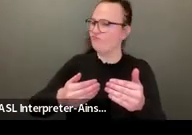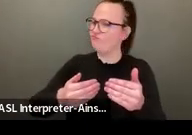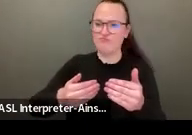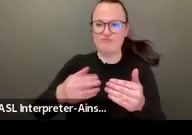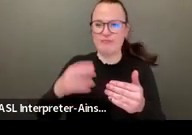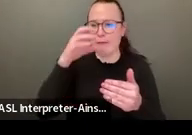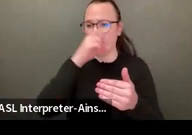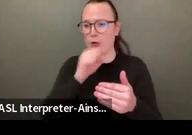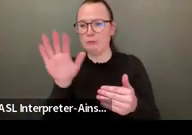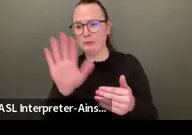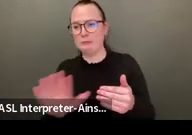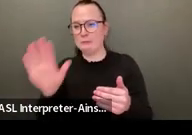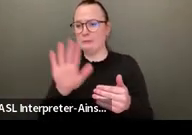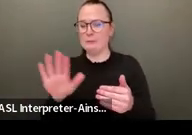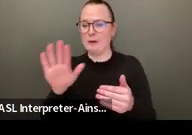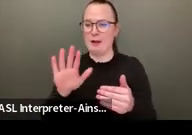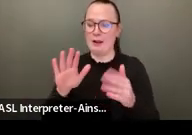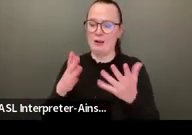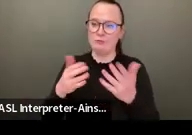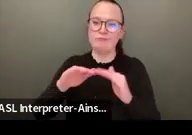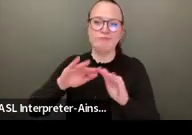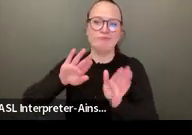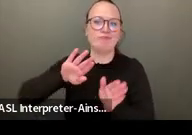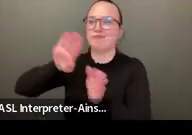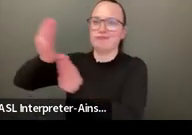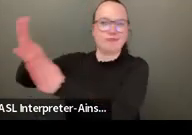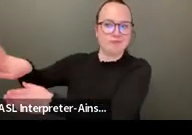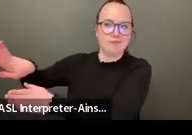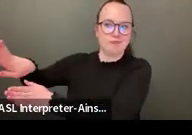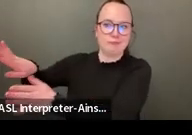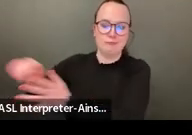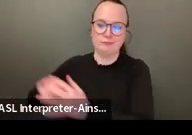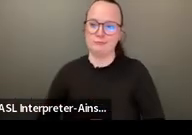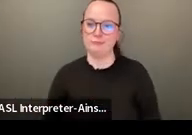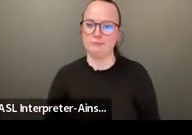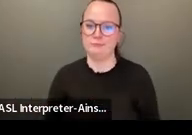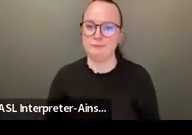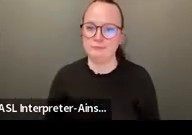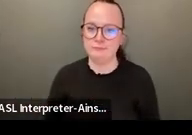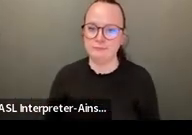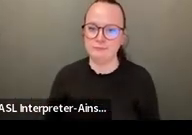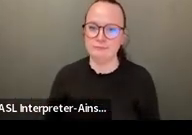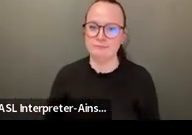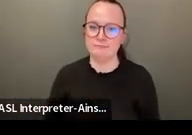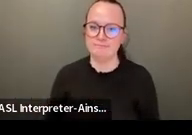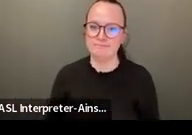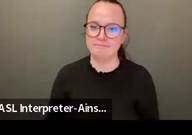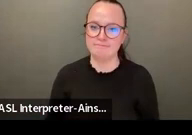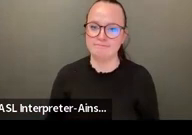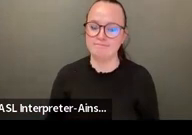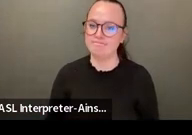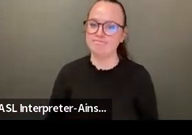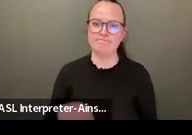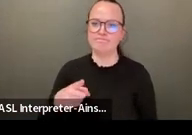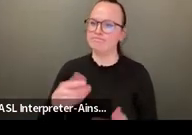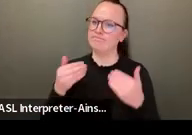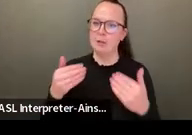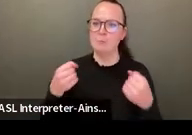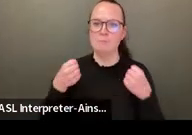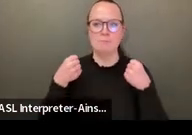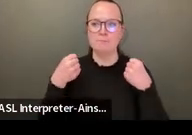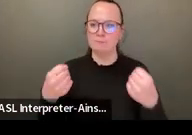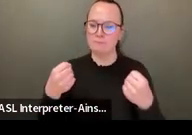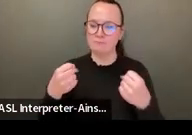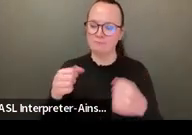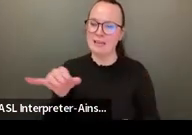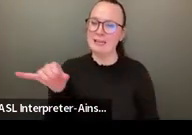approximately, about, less than, ranges. Be confident in your data, and you're using the same data point